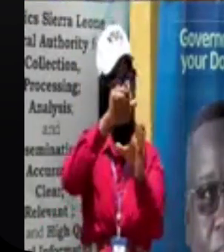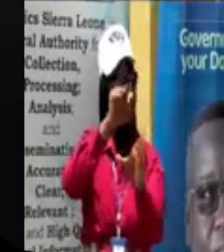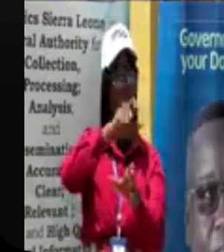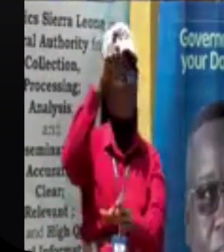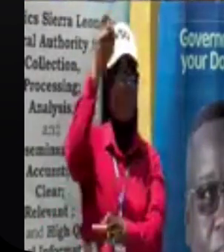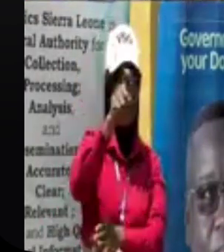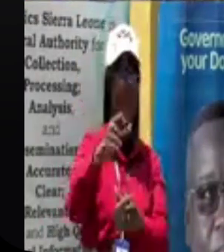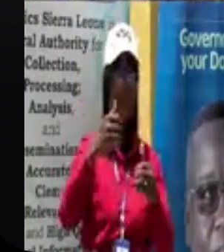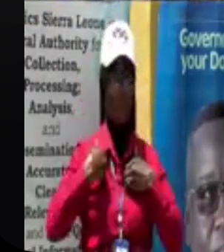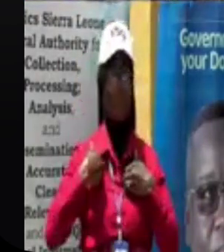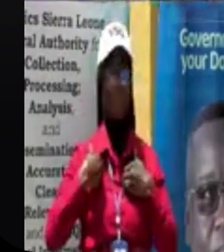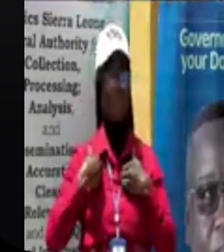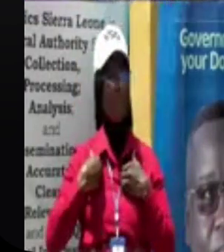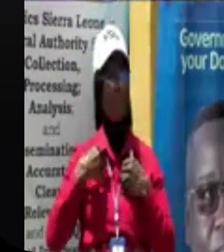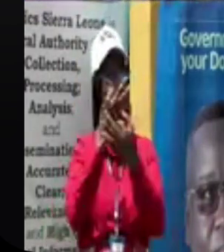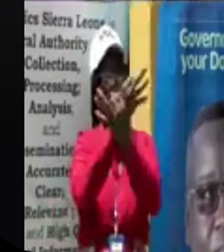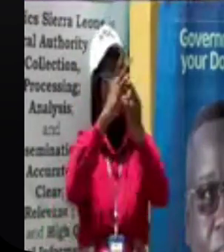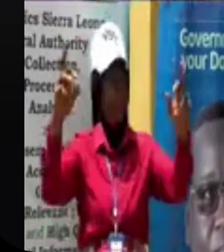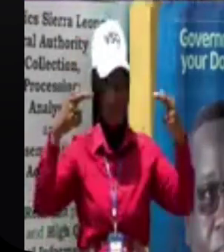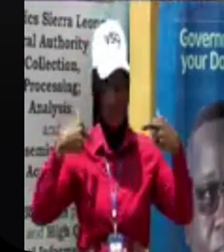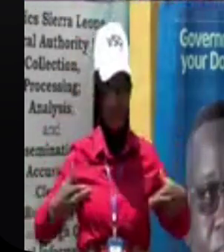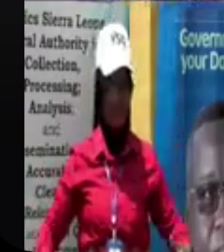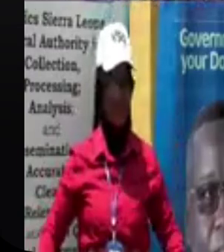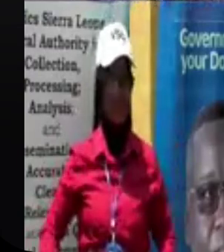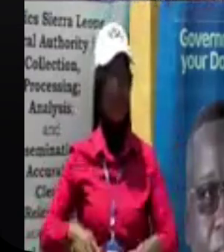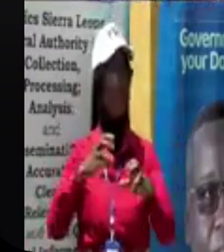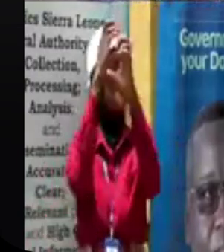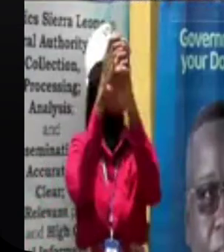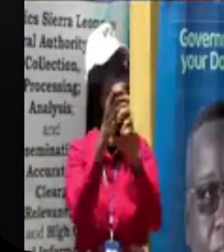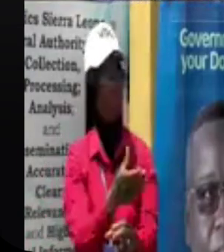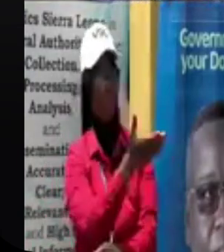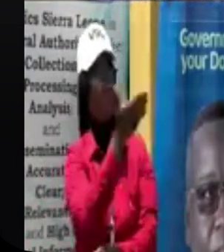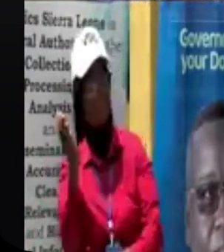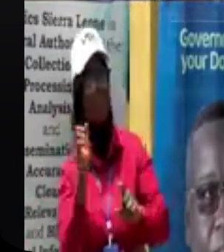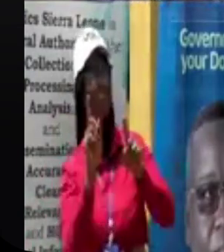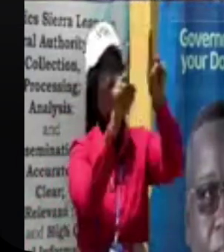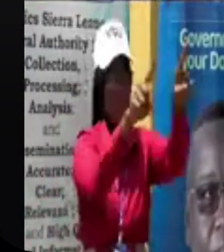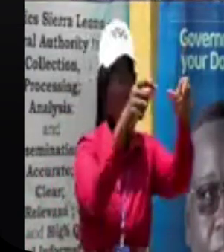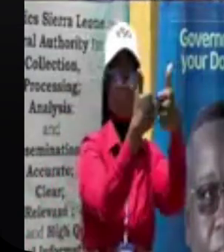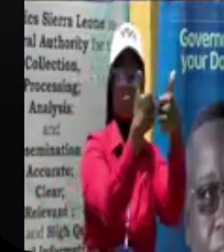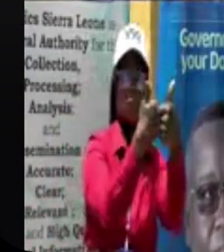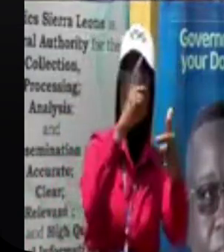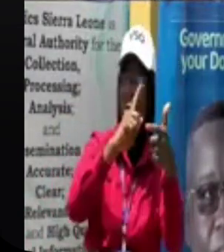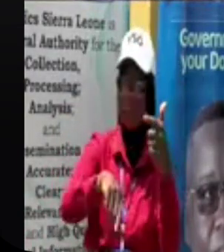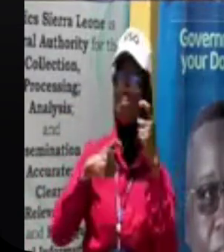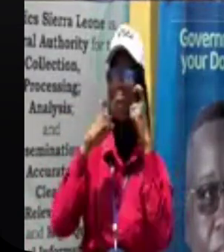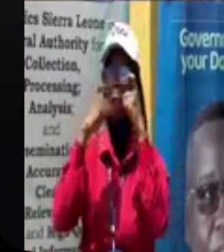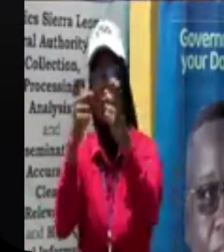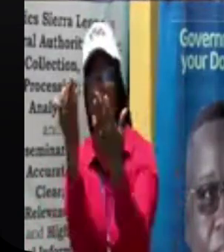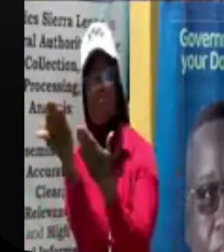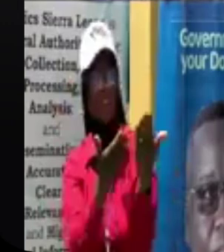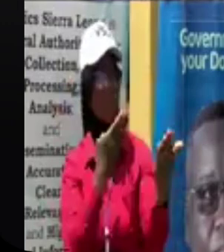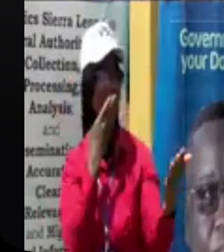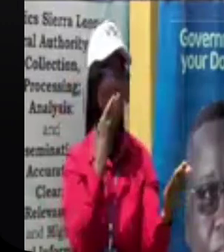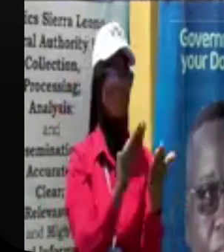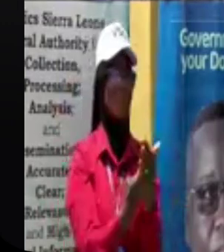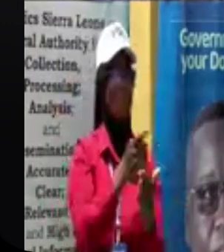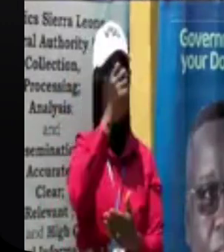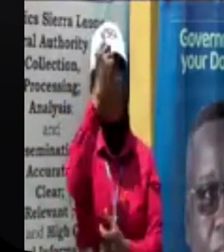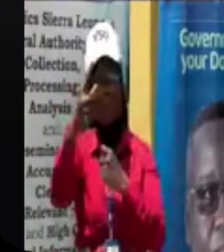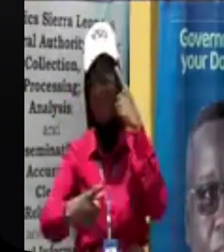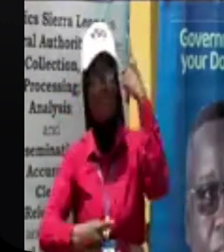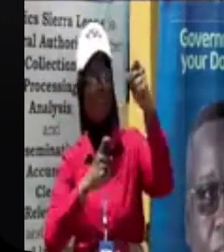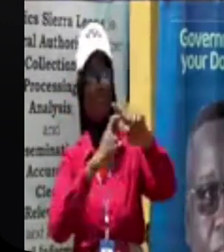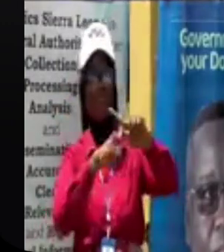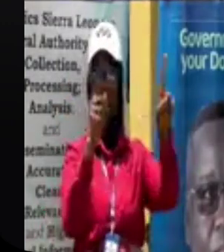to free health care. We know say challenges in this, sometimes they do that they go, they know they give the services and the understanding of